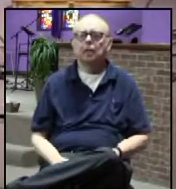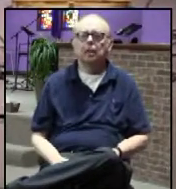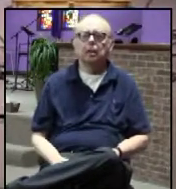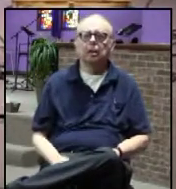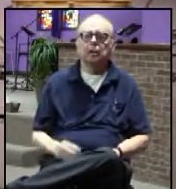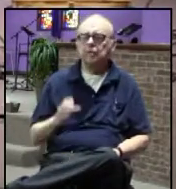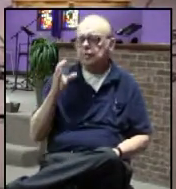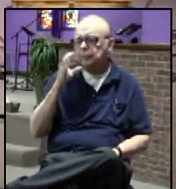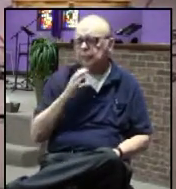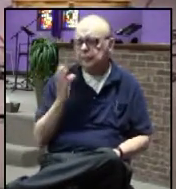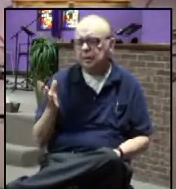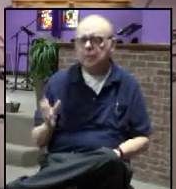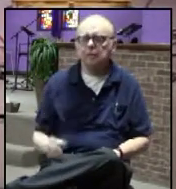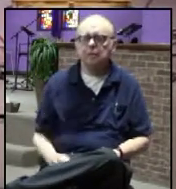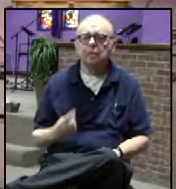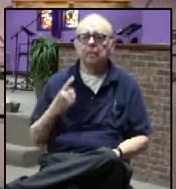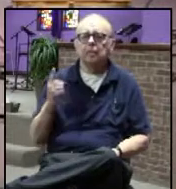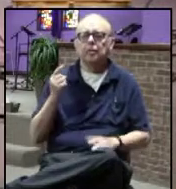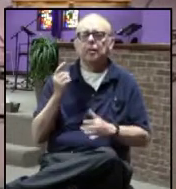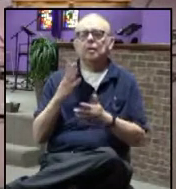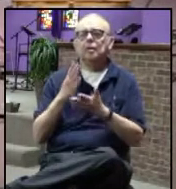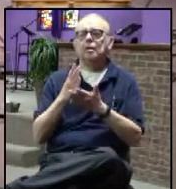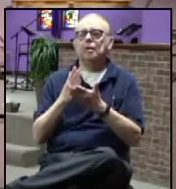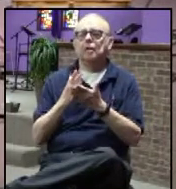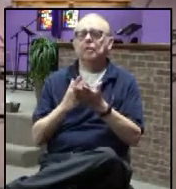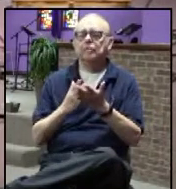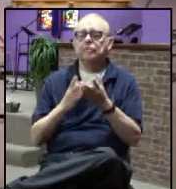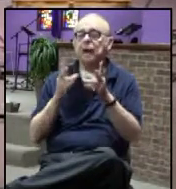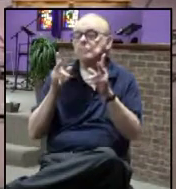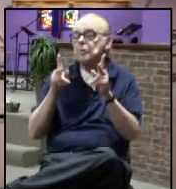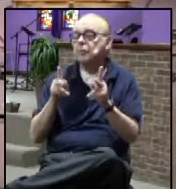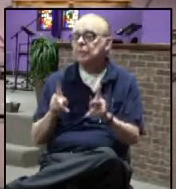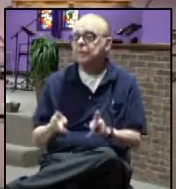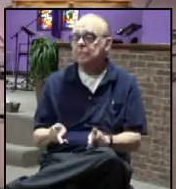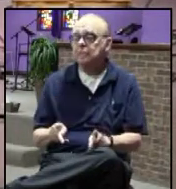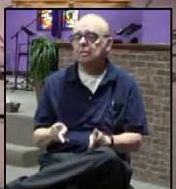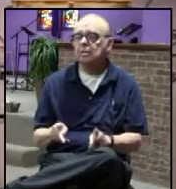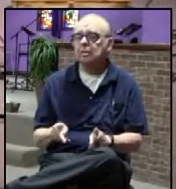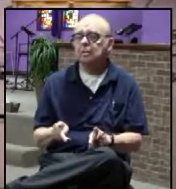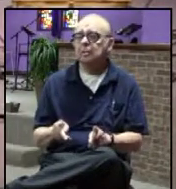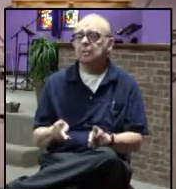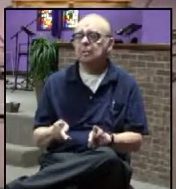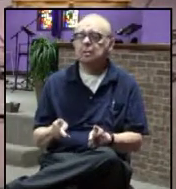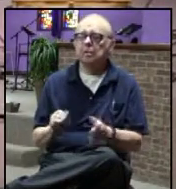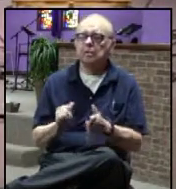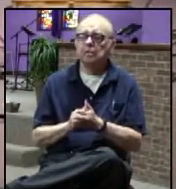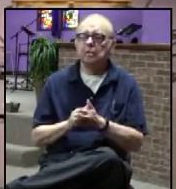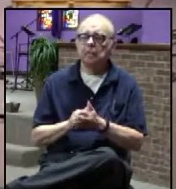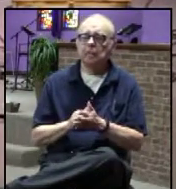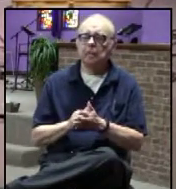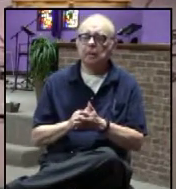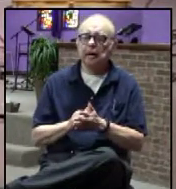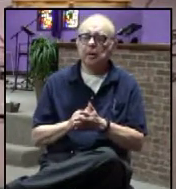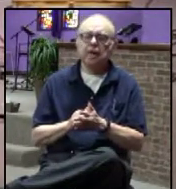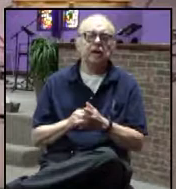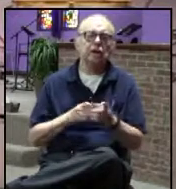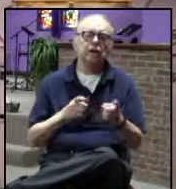and searching for someone that can handle